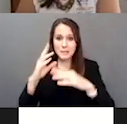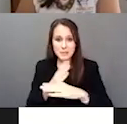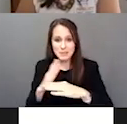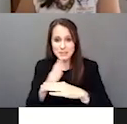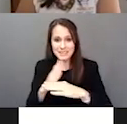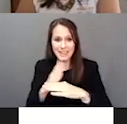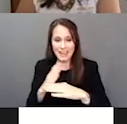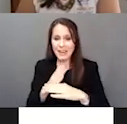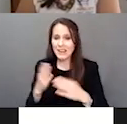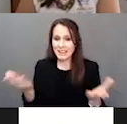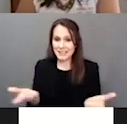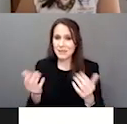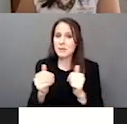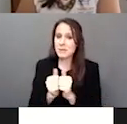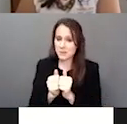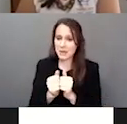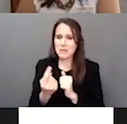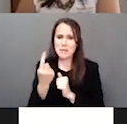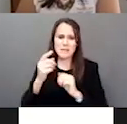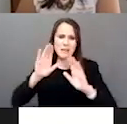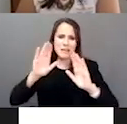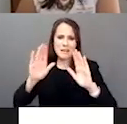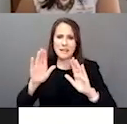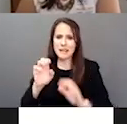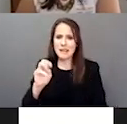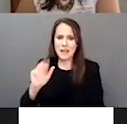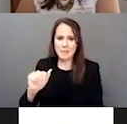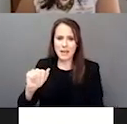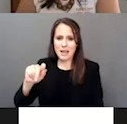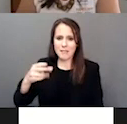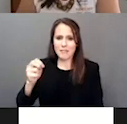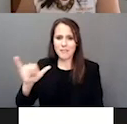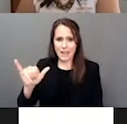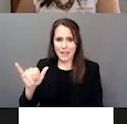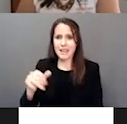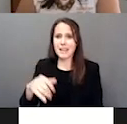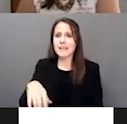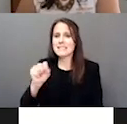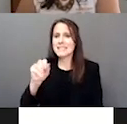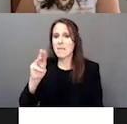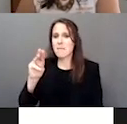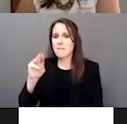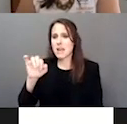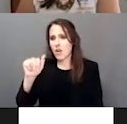moderation with one of our incredible MFA in Design and Visual Communication students, Samira